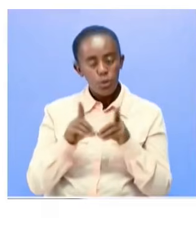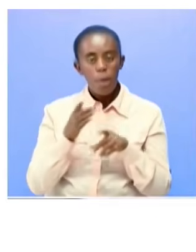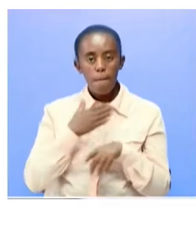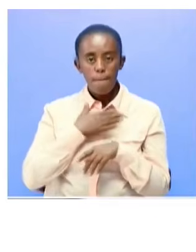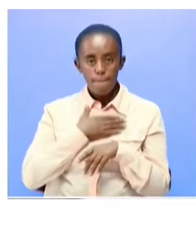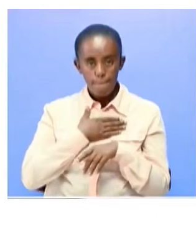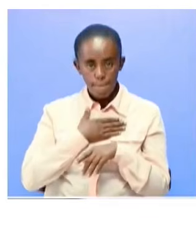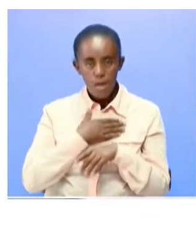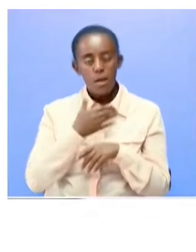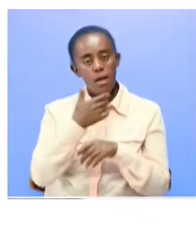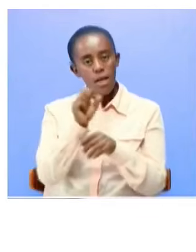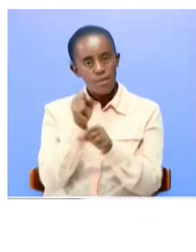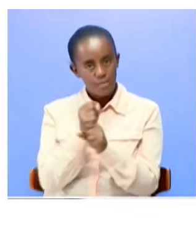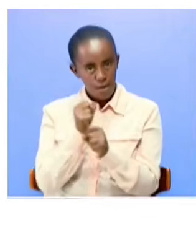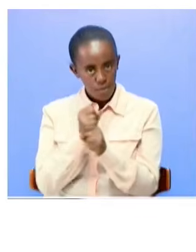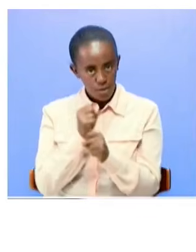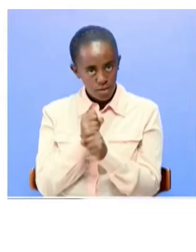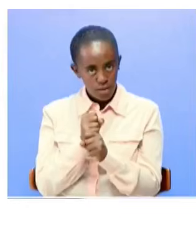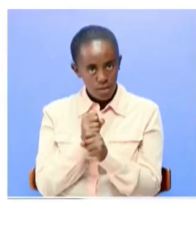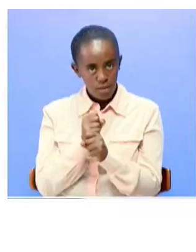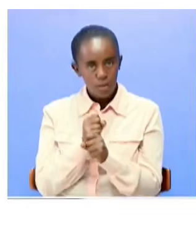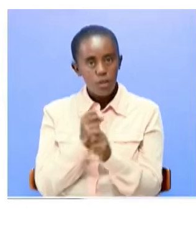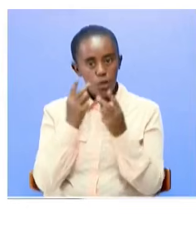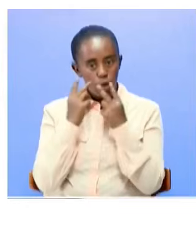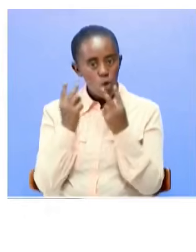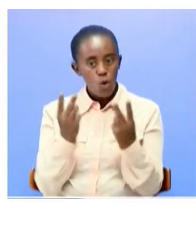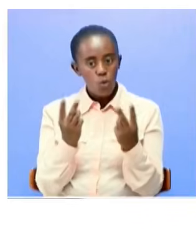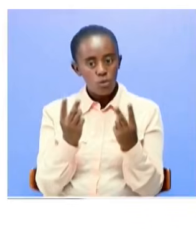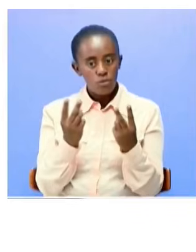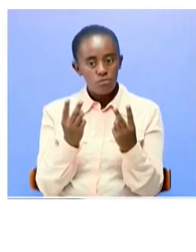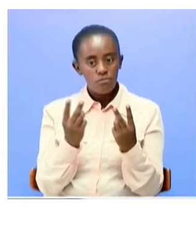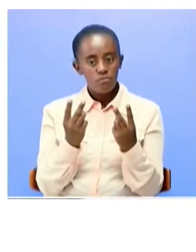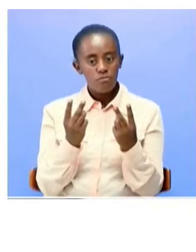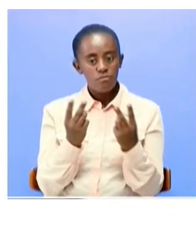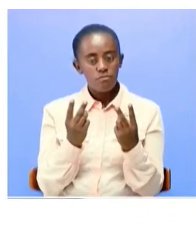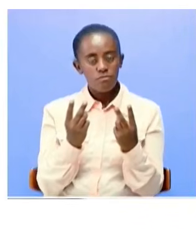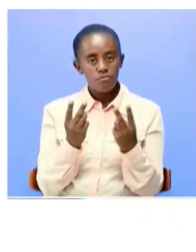my assignment. Look,